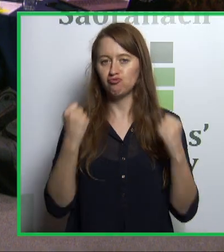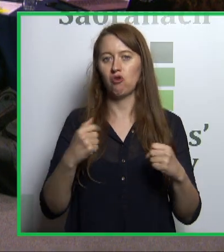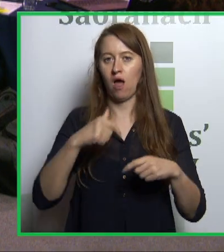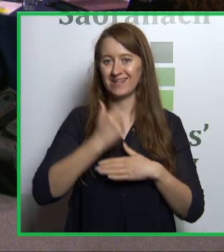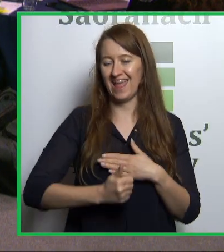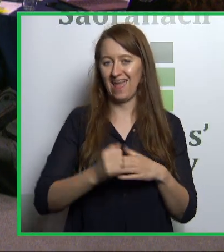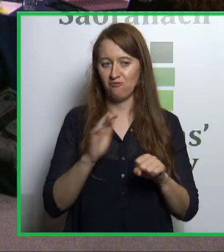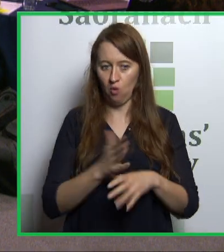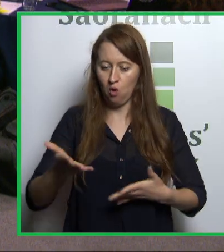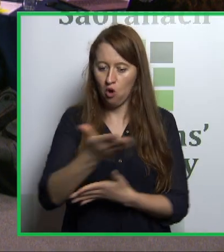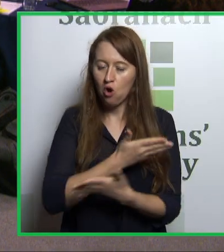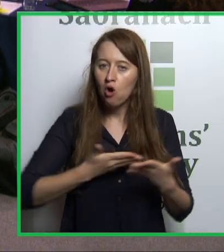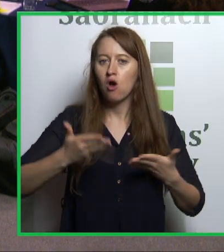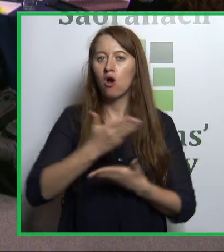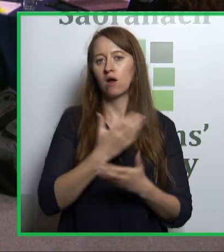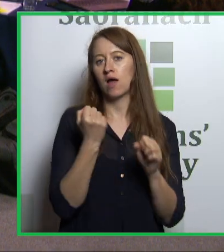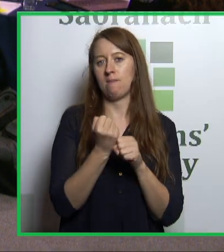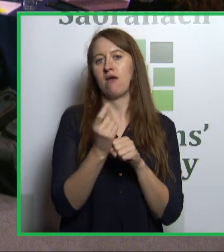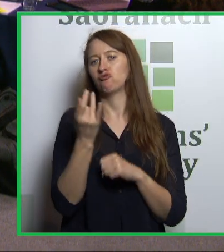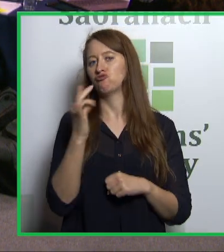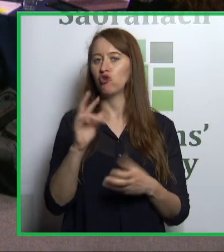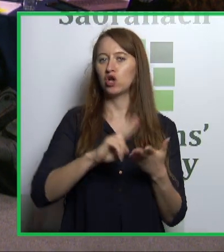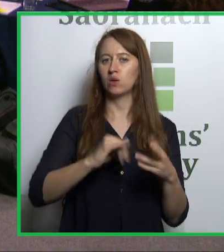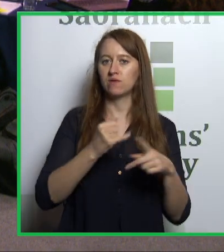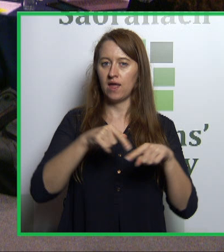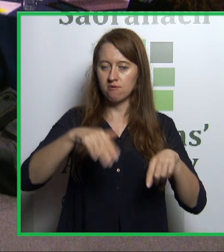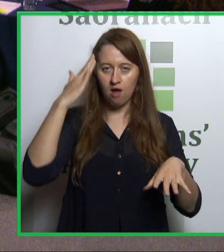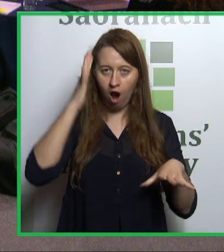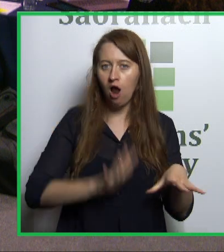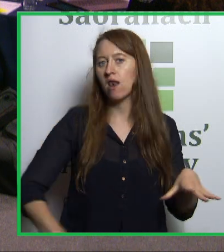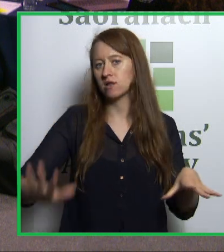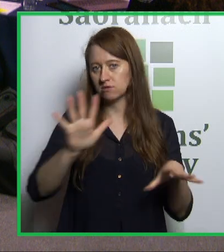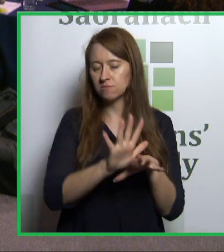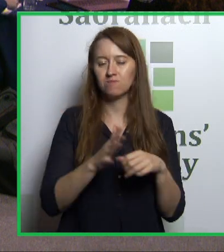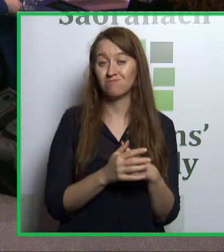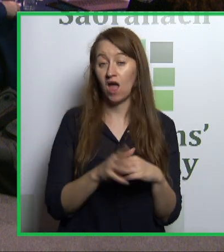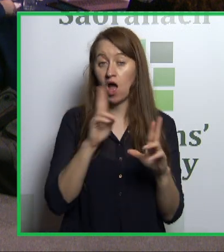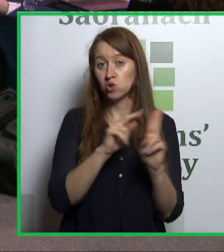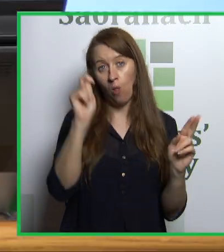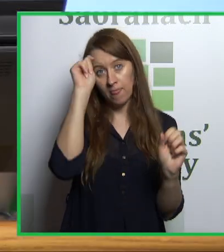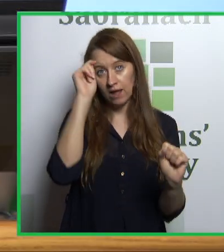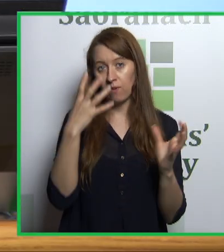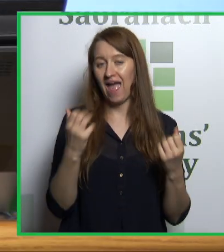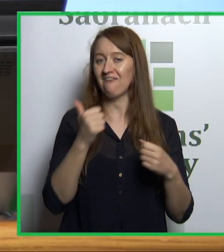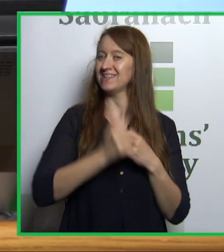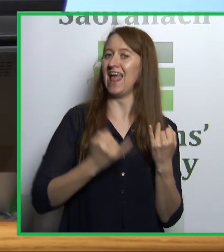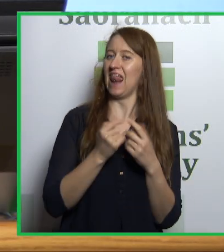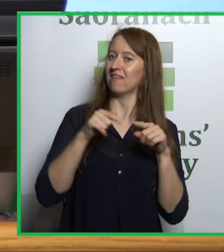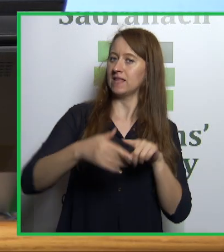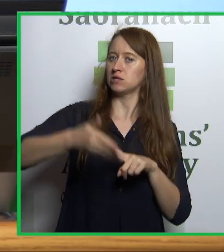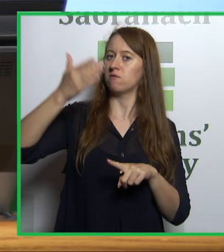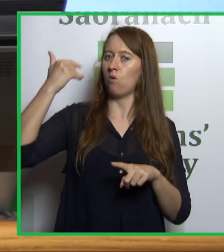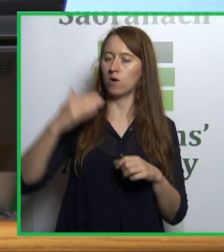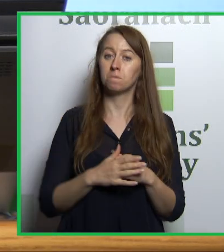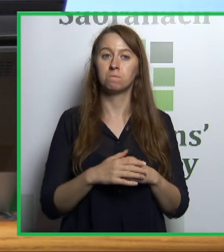drug use in Ireland. I don't think there's been a day like it. A lot of the organisations, individuals, families that you'll have seen